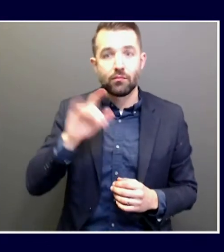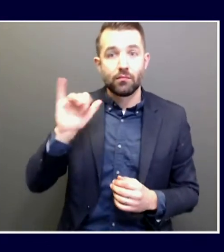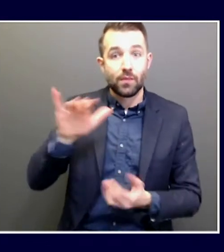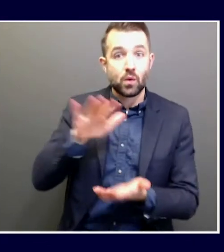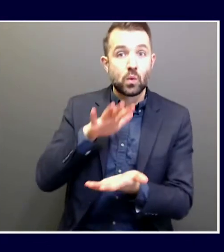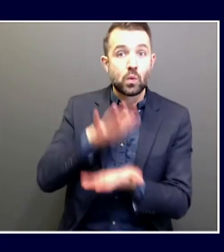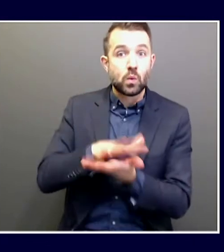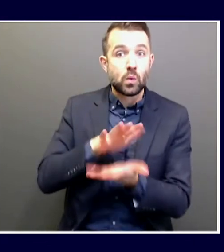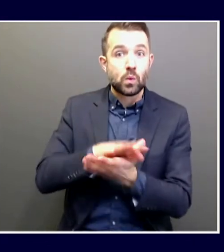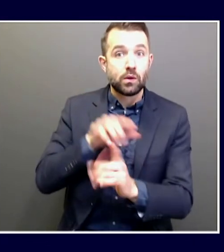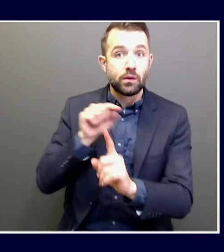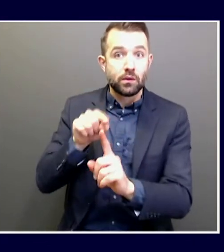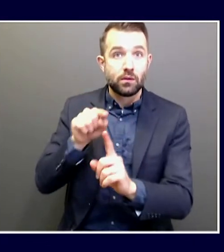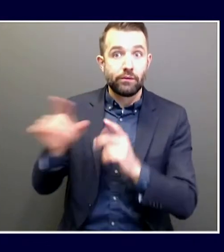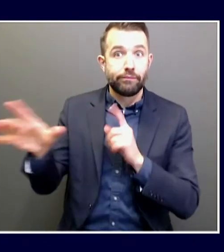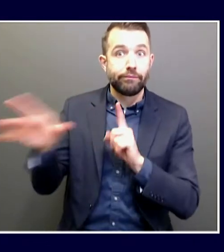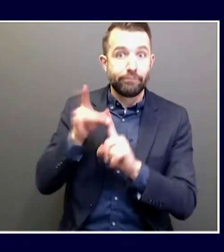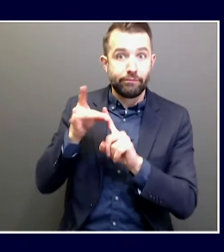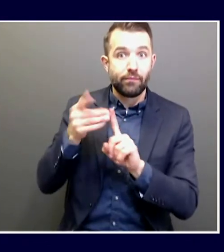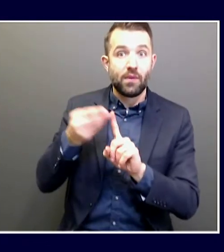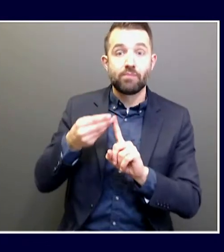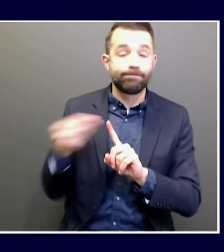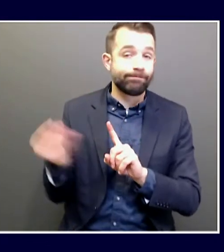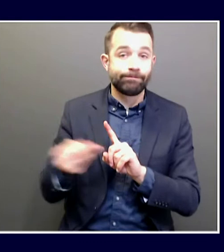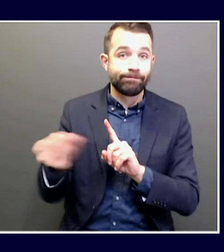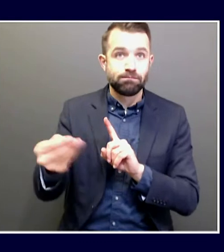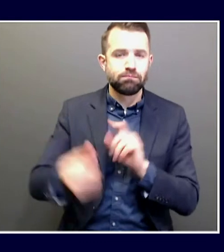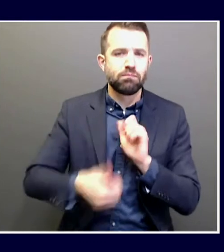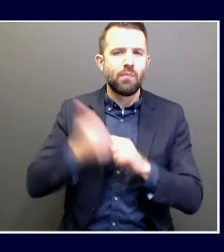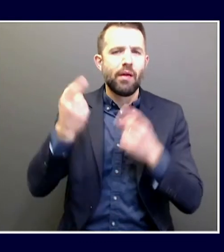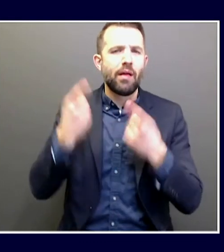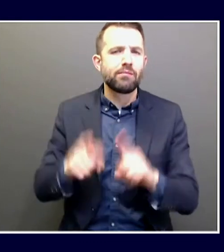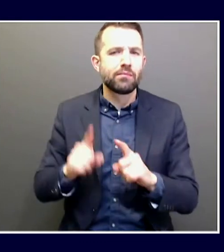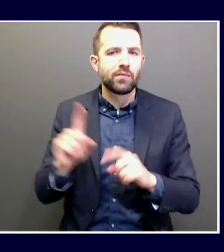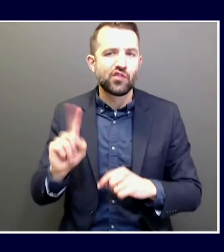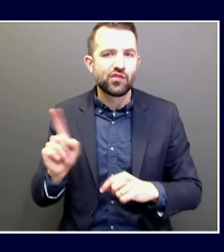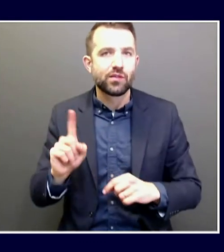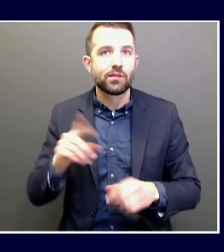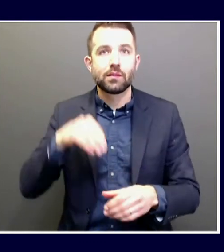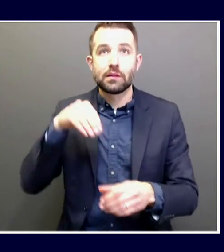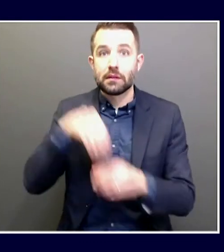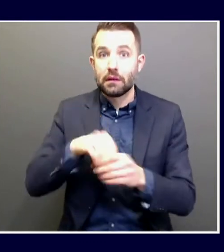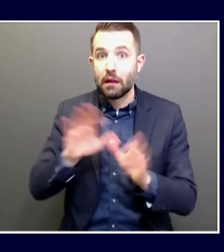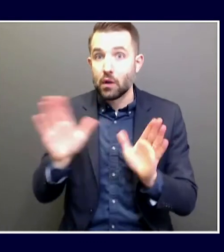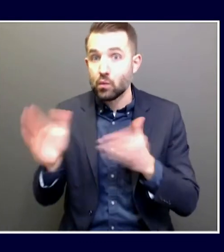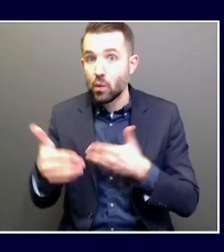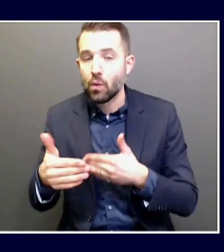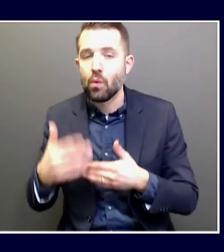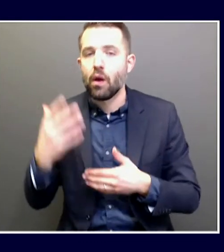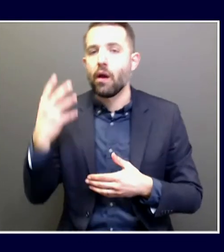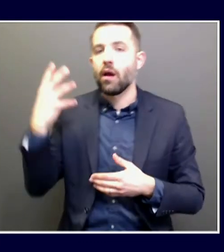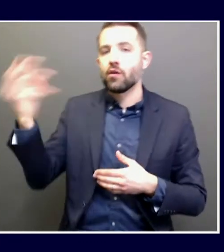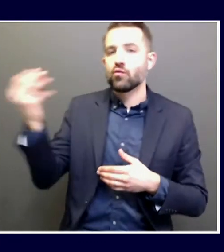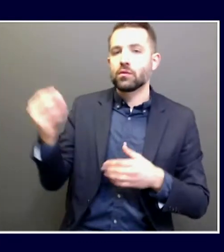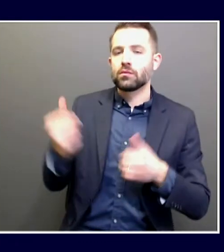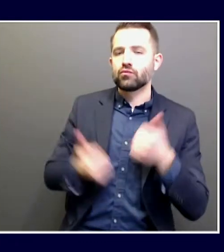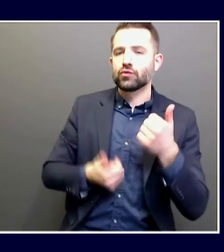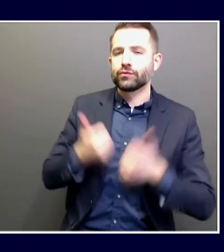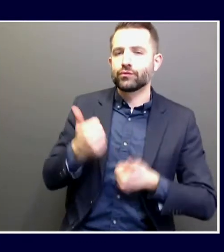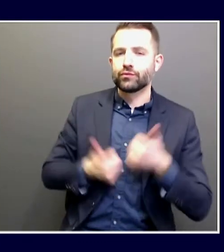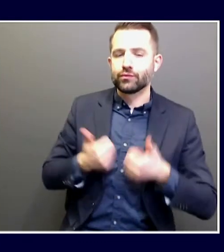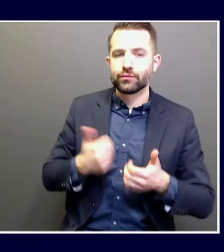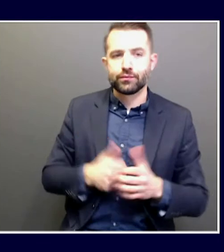outside of the classroom? A lot of superintendents tell me that that appears to be the case. But do you think with Omicron that we could start seeing